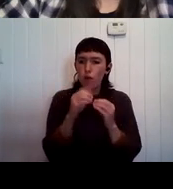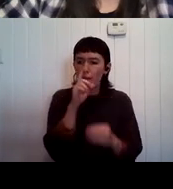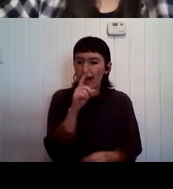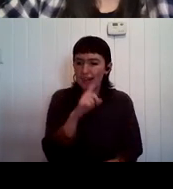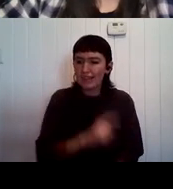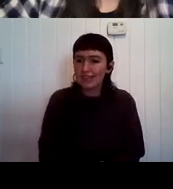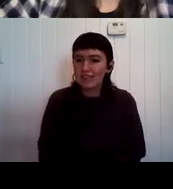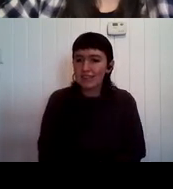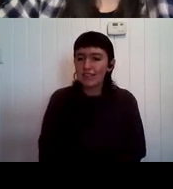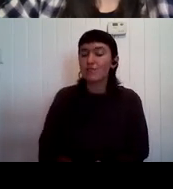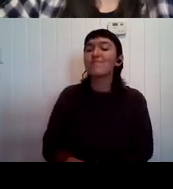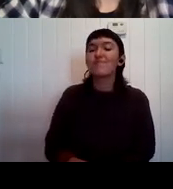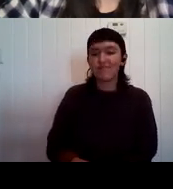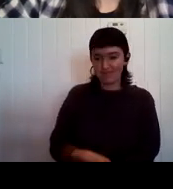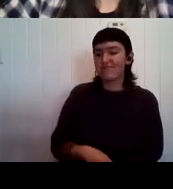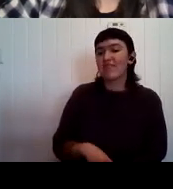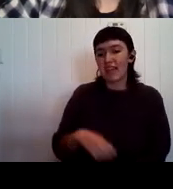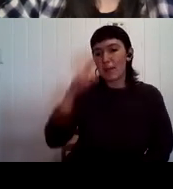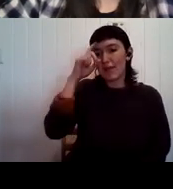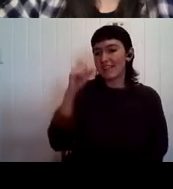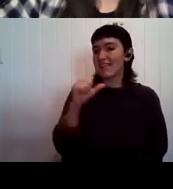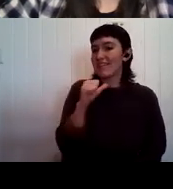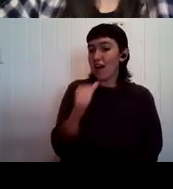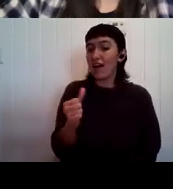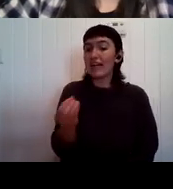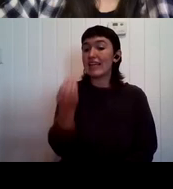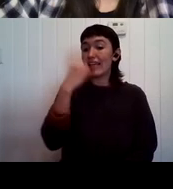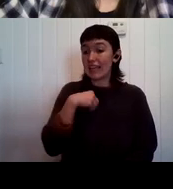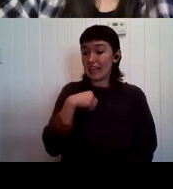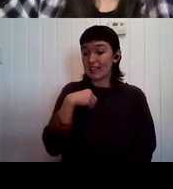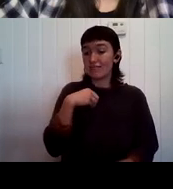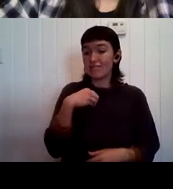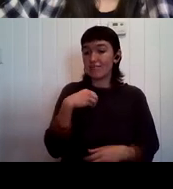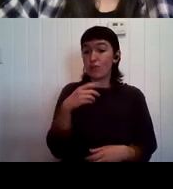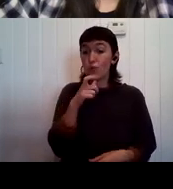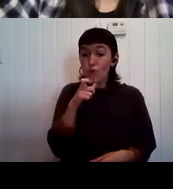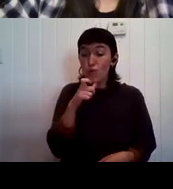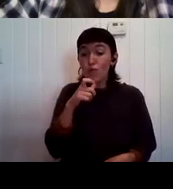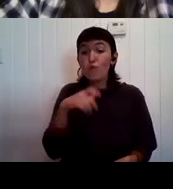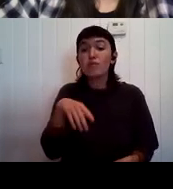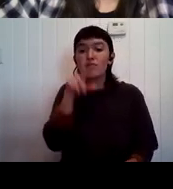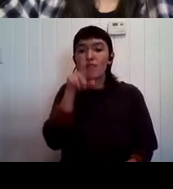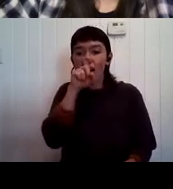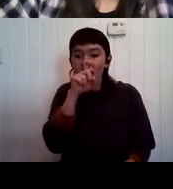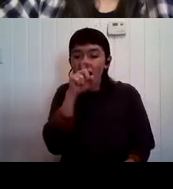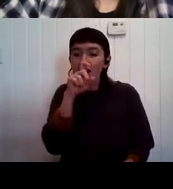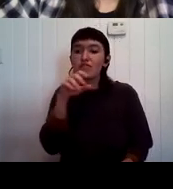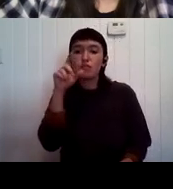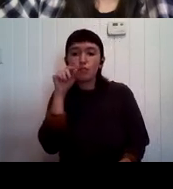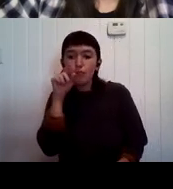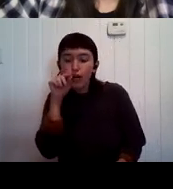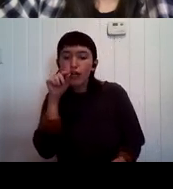Because they will not be eaten by the hawks and by the eagles and by the birds of prey.